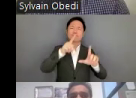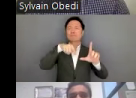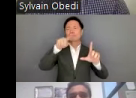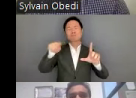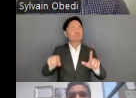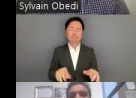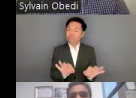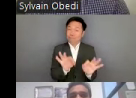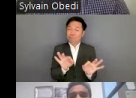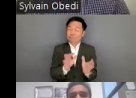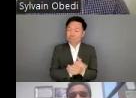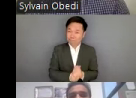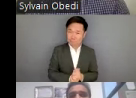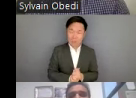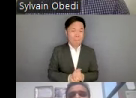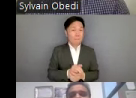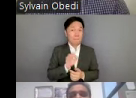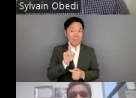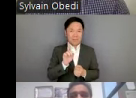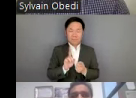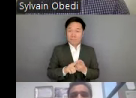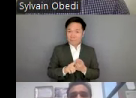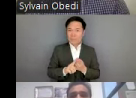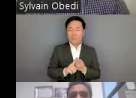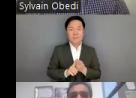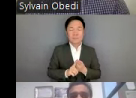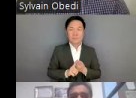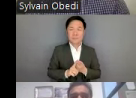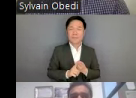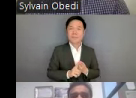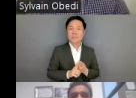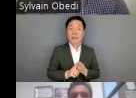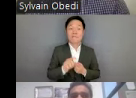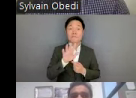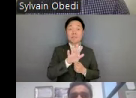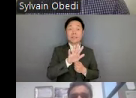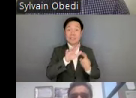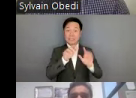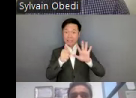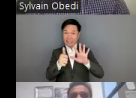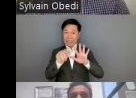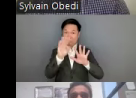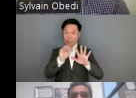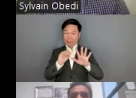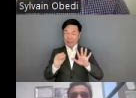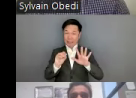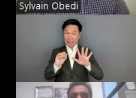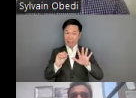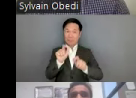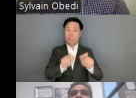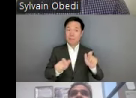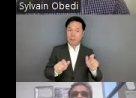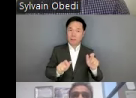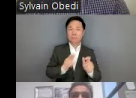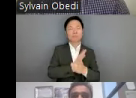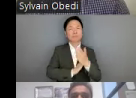more than actually the 56% of this population, the 2.25% of